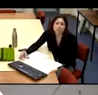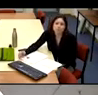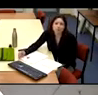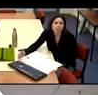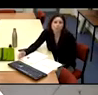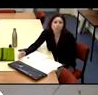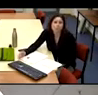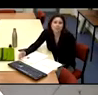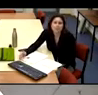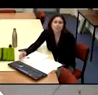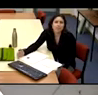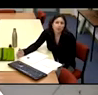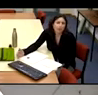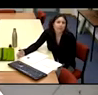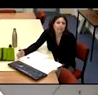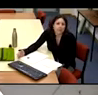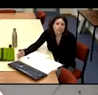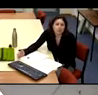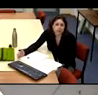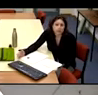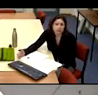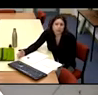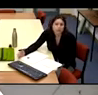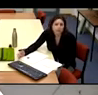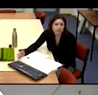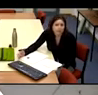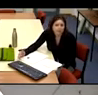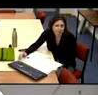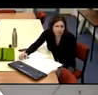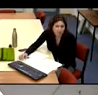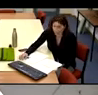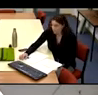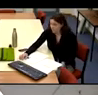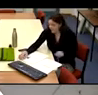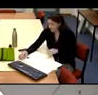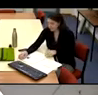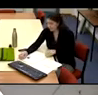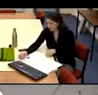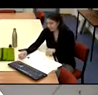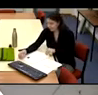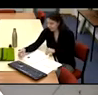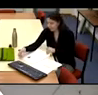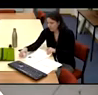incredible suffering while we only accept a paltry 750 people a year in our refugee intake.